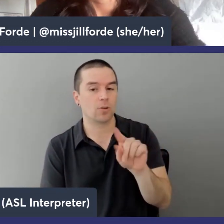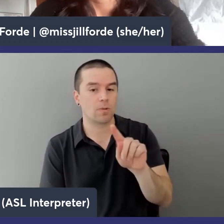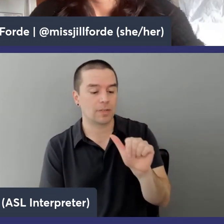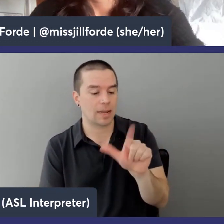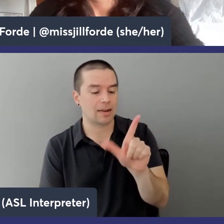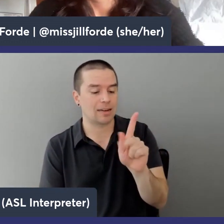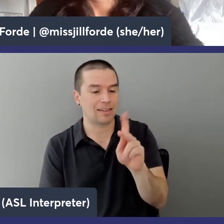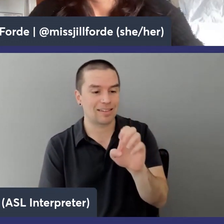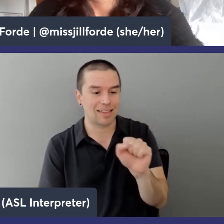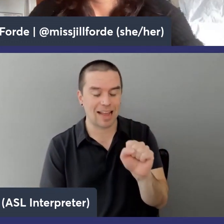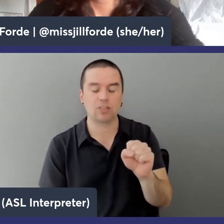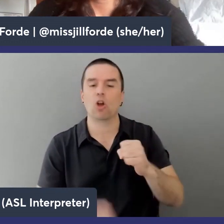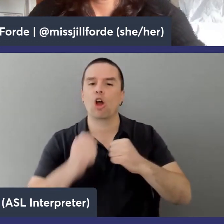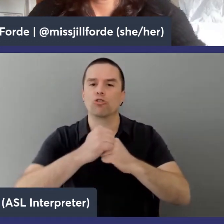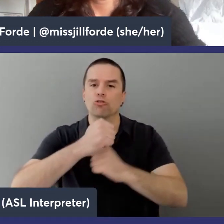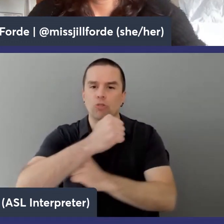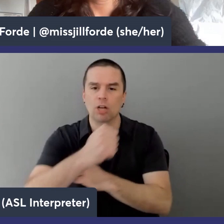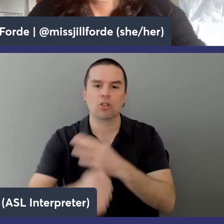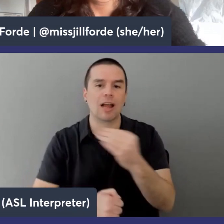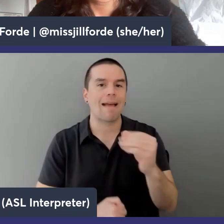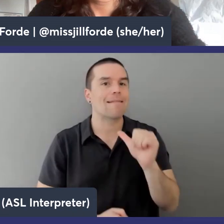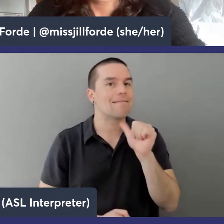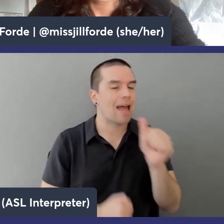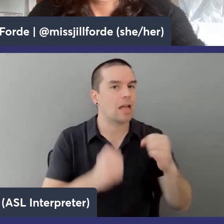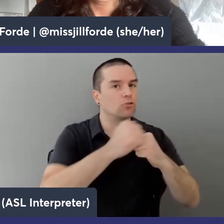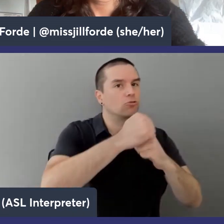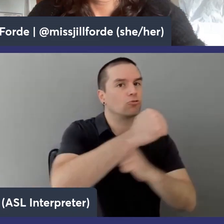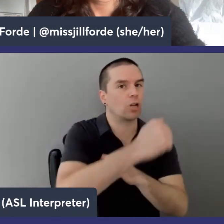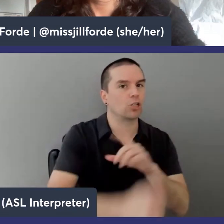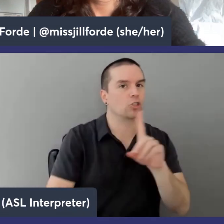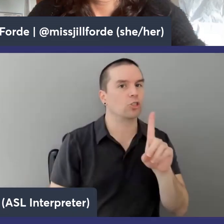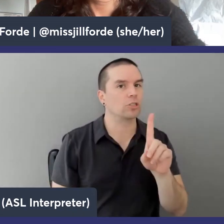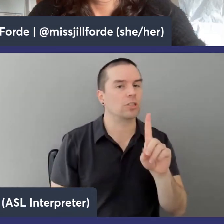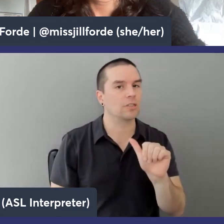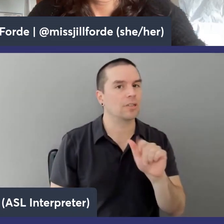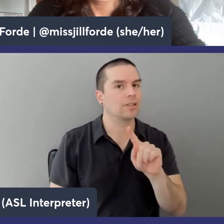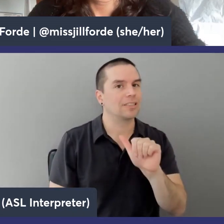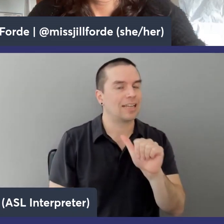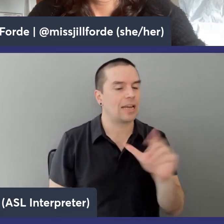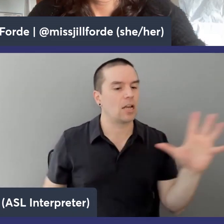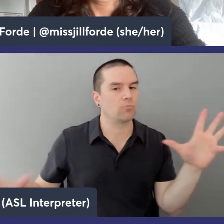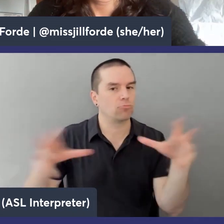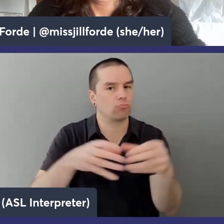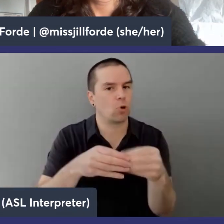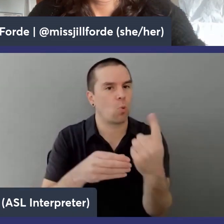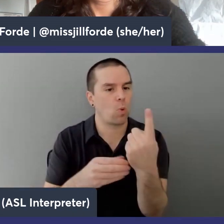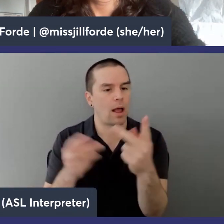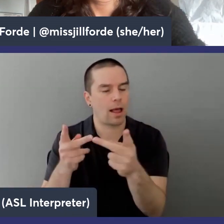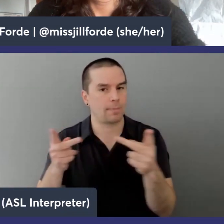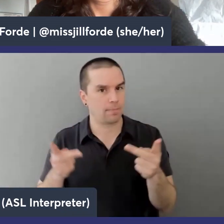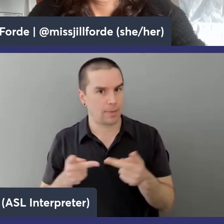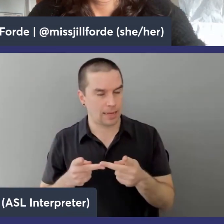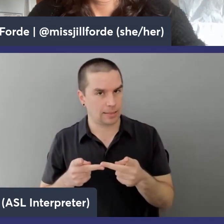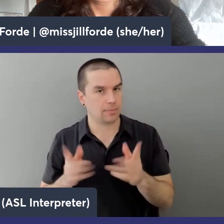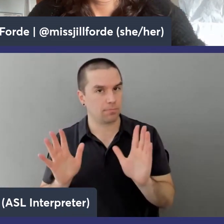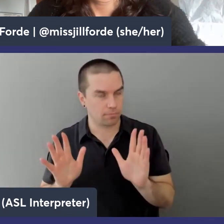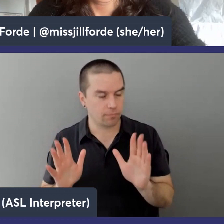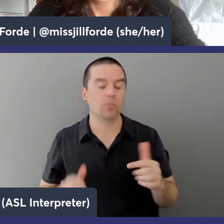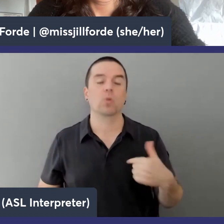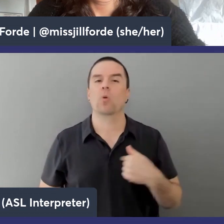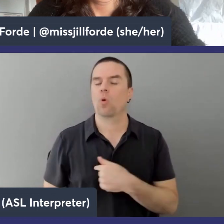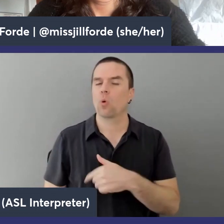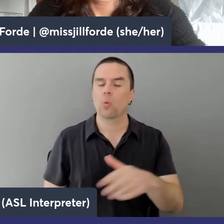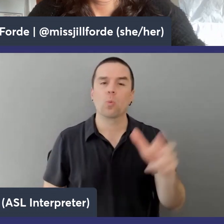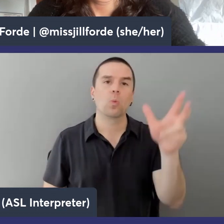of structured and unstructured data in one place. What we really heard from customers was that